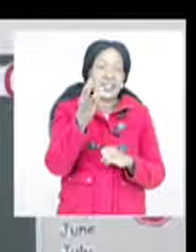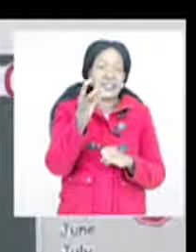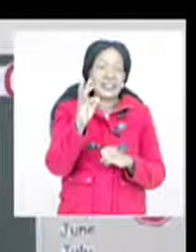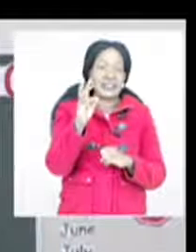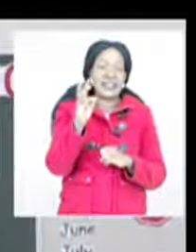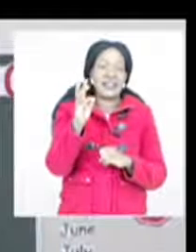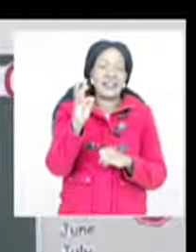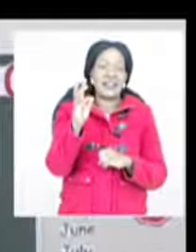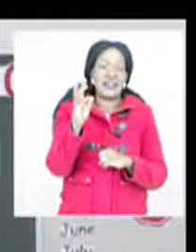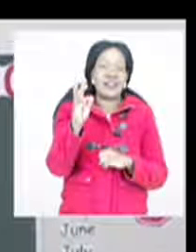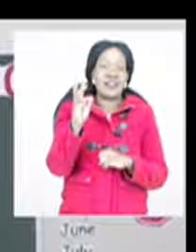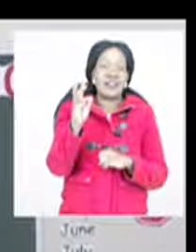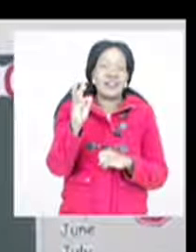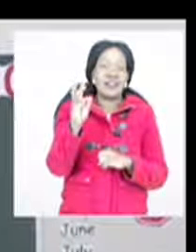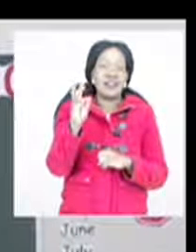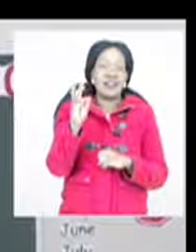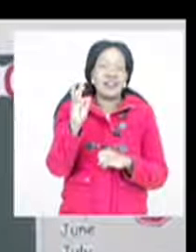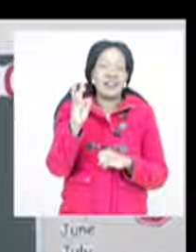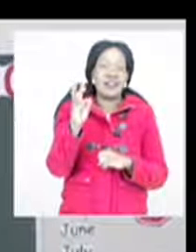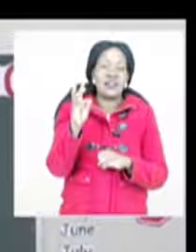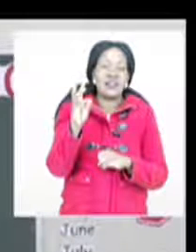6